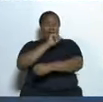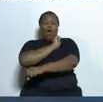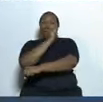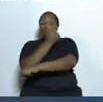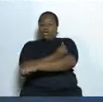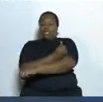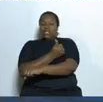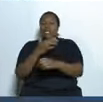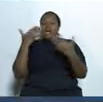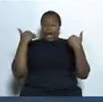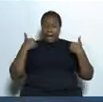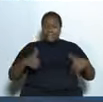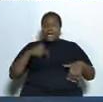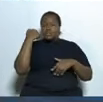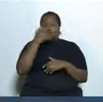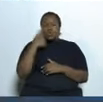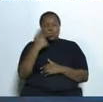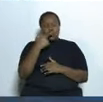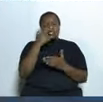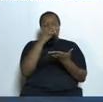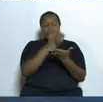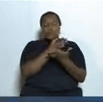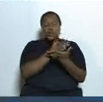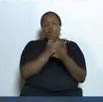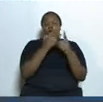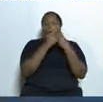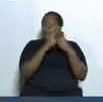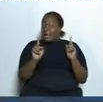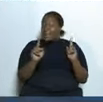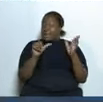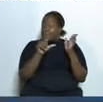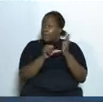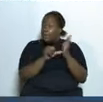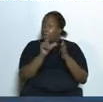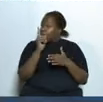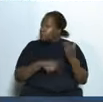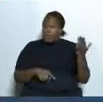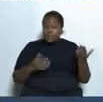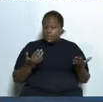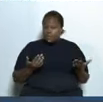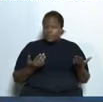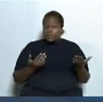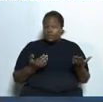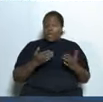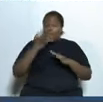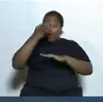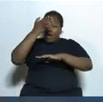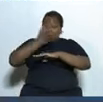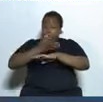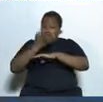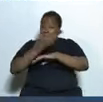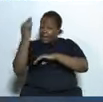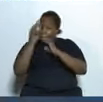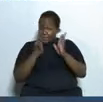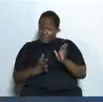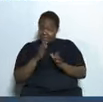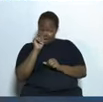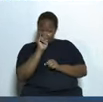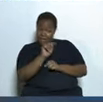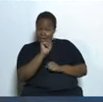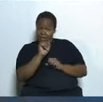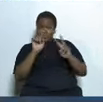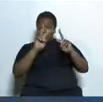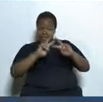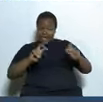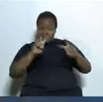who's certain, somebody who's definite. But the problem is this. The cult followers are looking